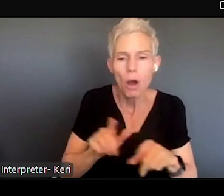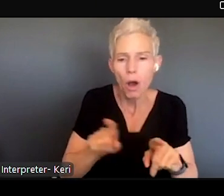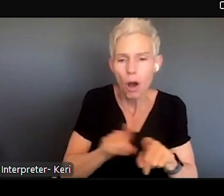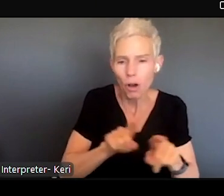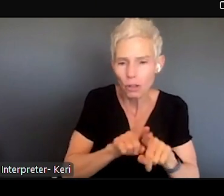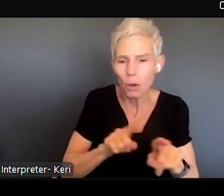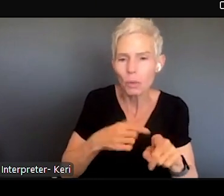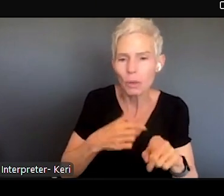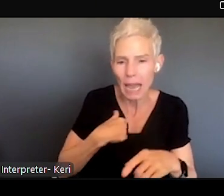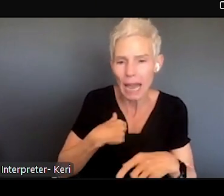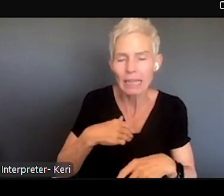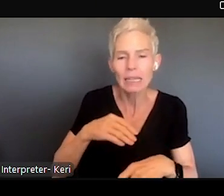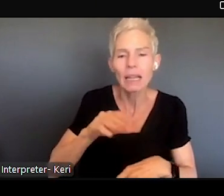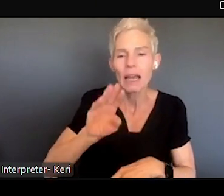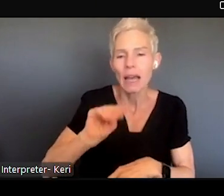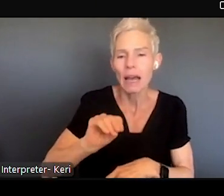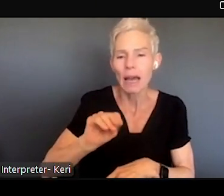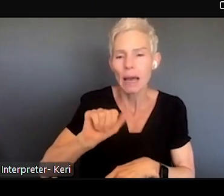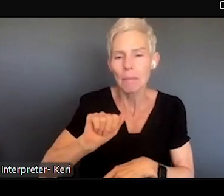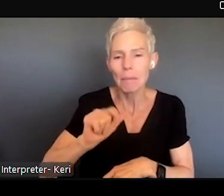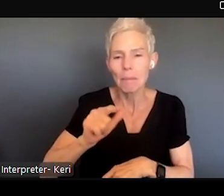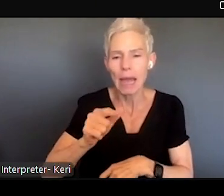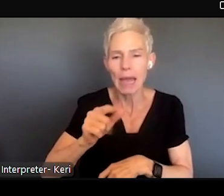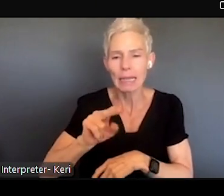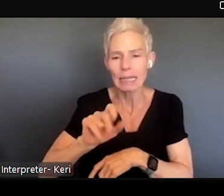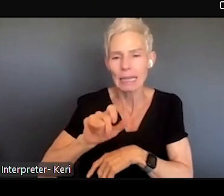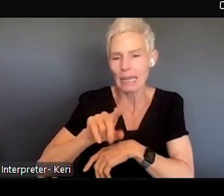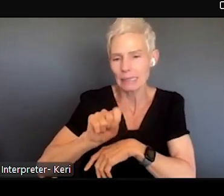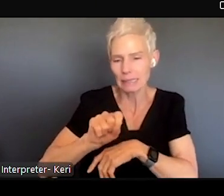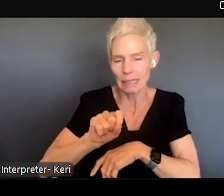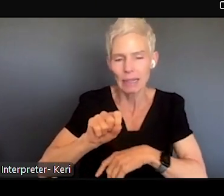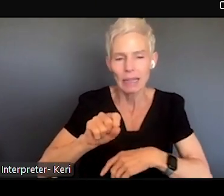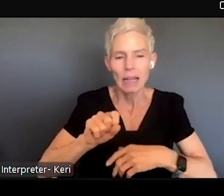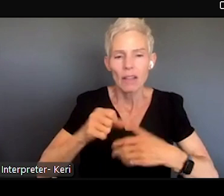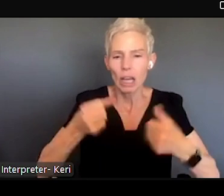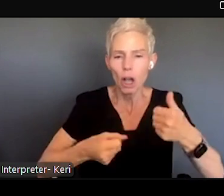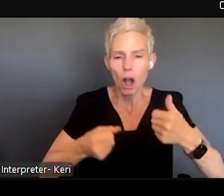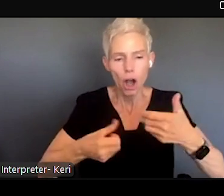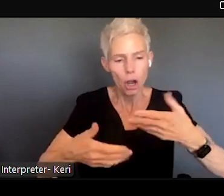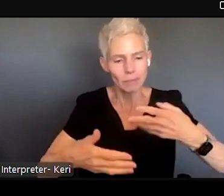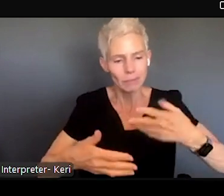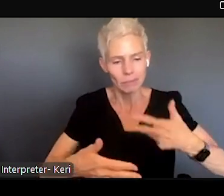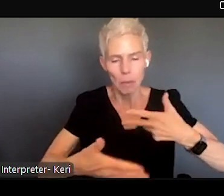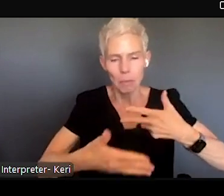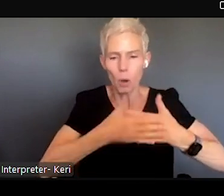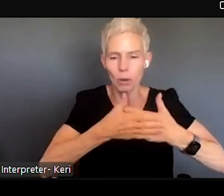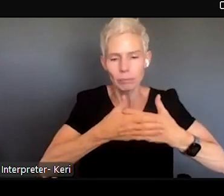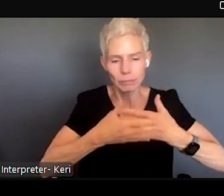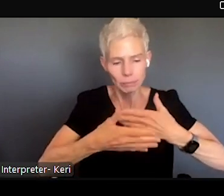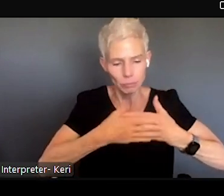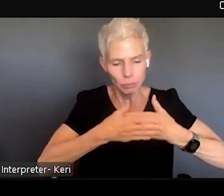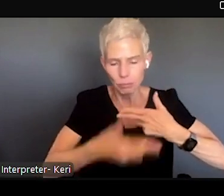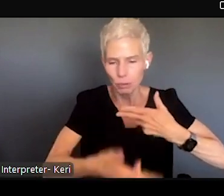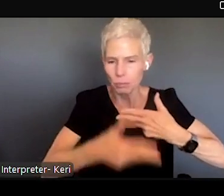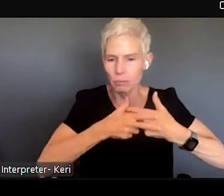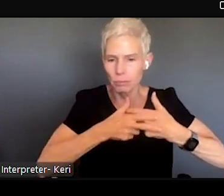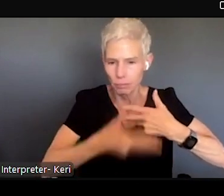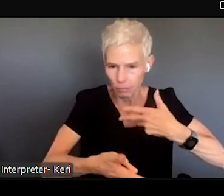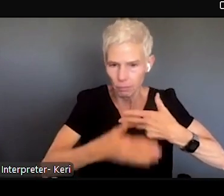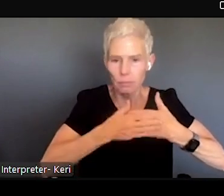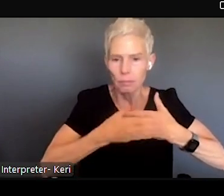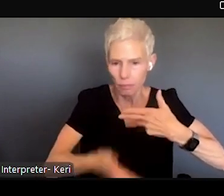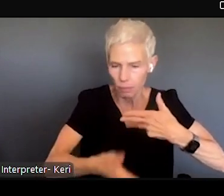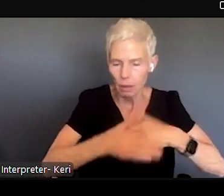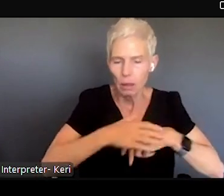a change up on the vans, and we have our magnets that we can take on and off of our vans as needed. That's proven to be a big help in our